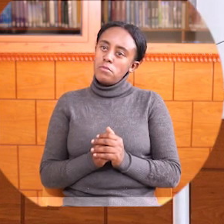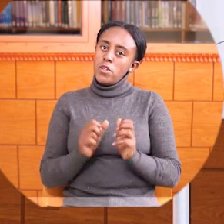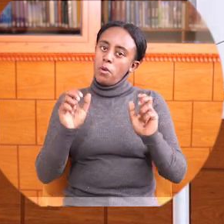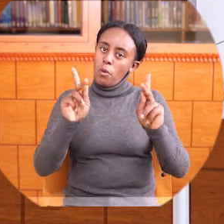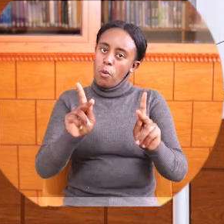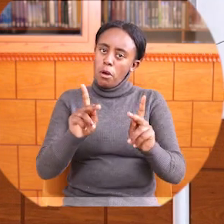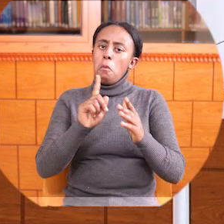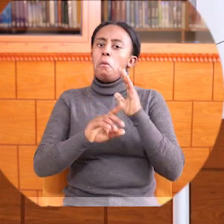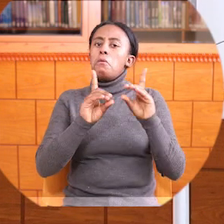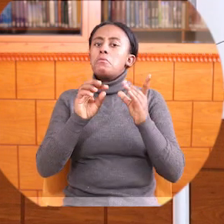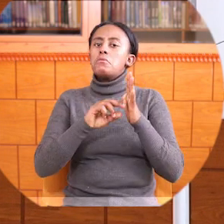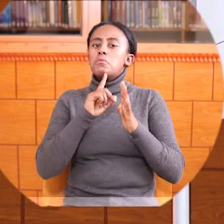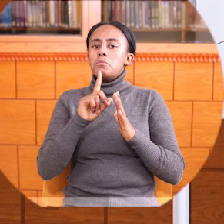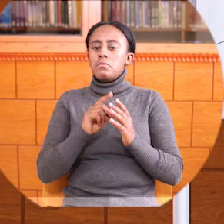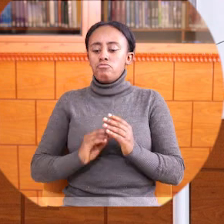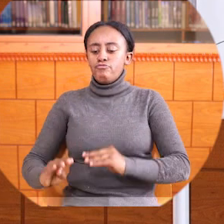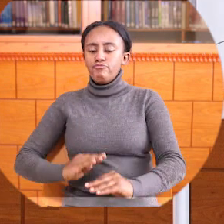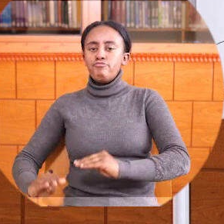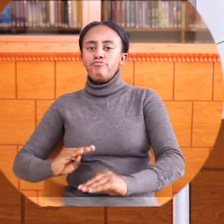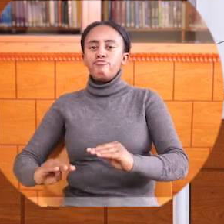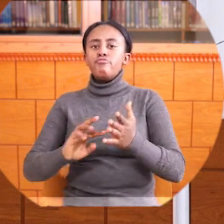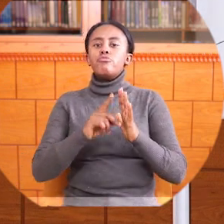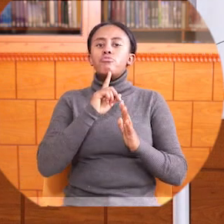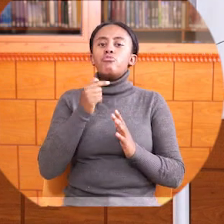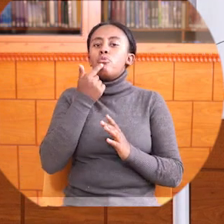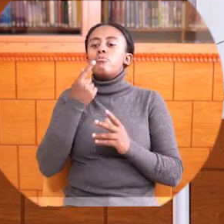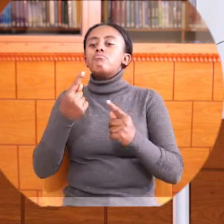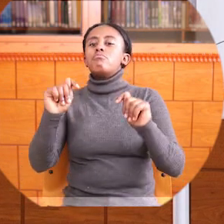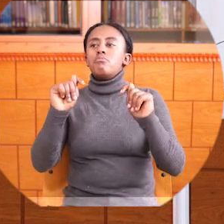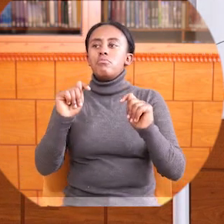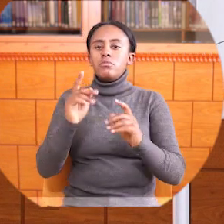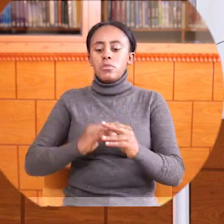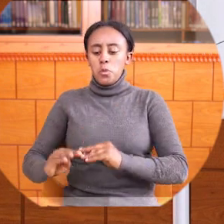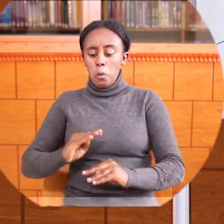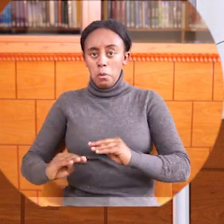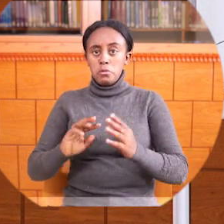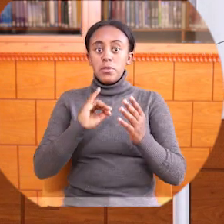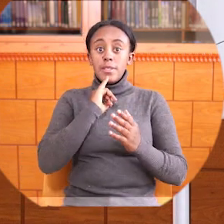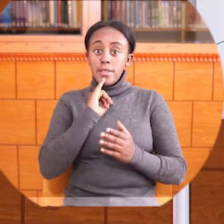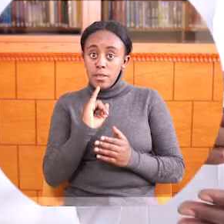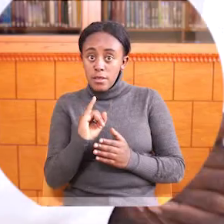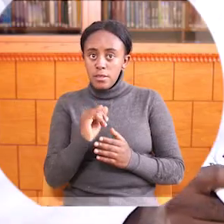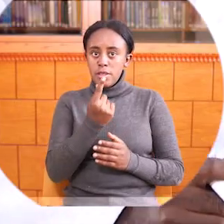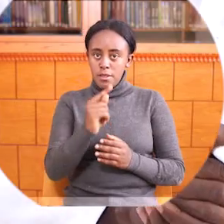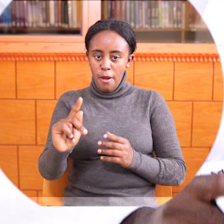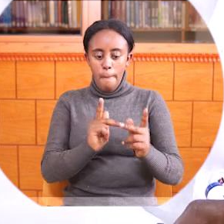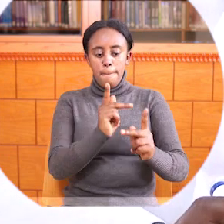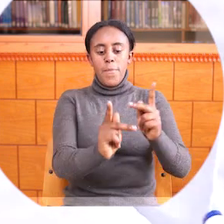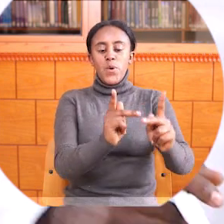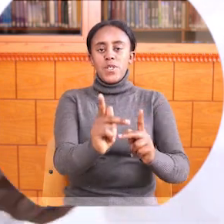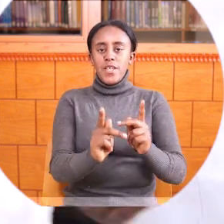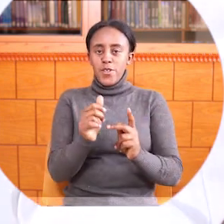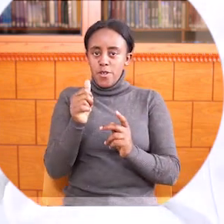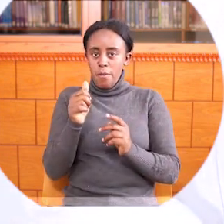Okay, what does mean reproduction? Who can try? Reproduction is the process by